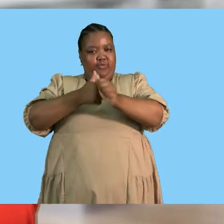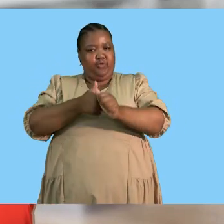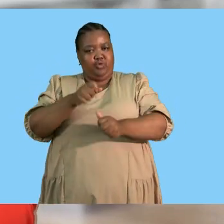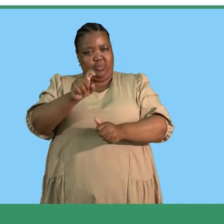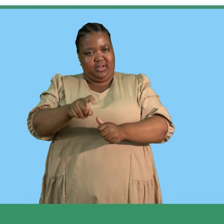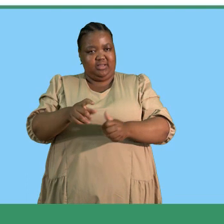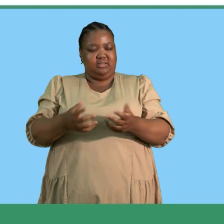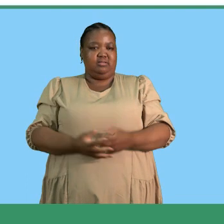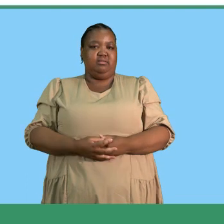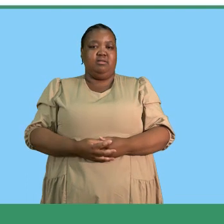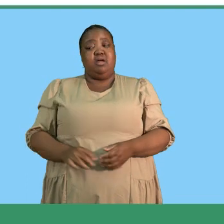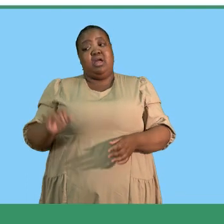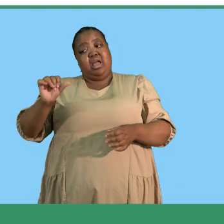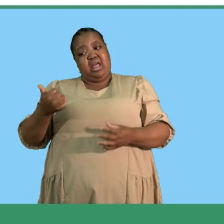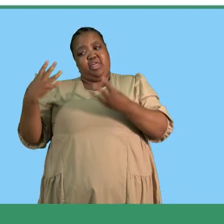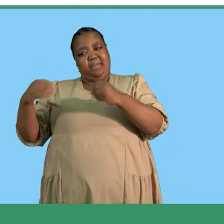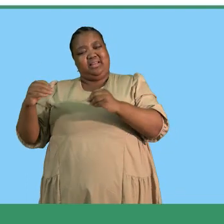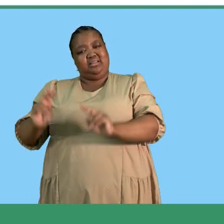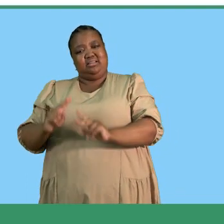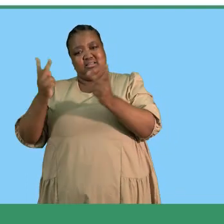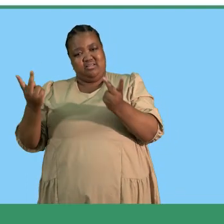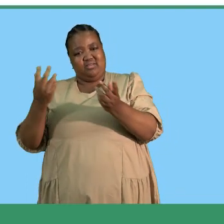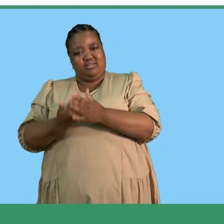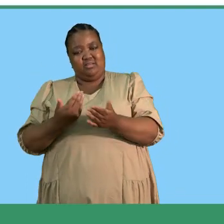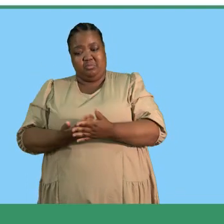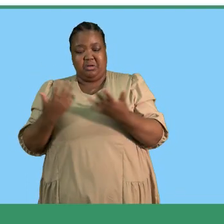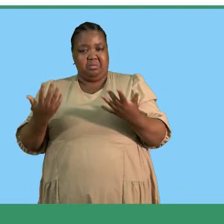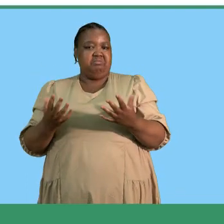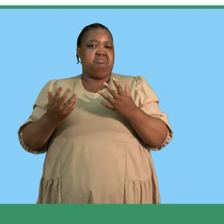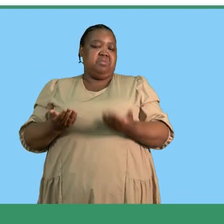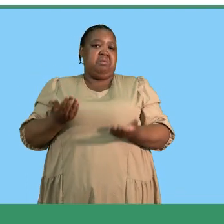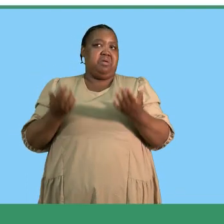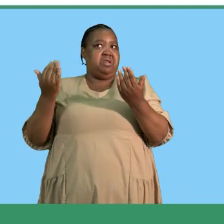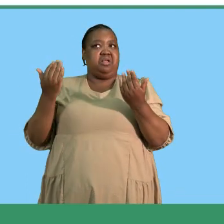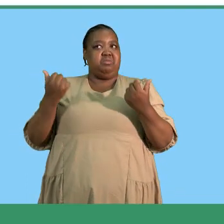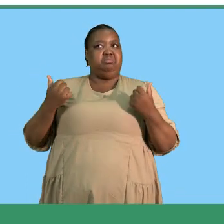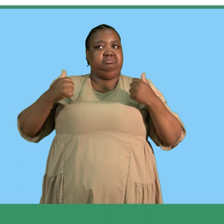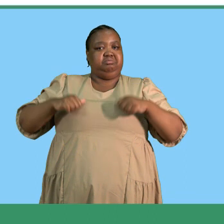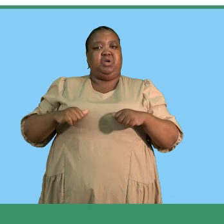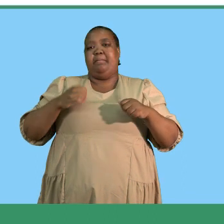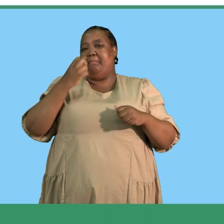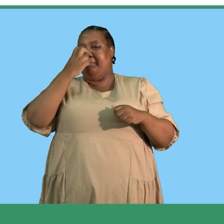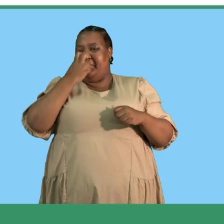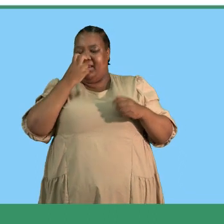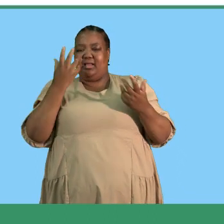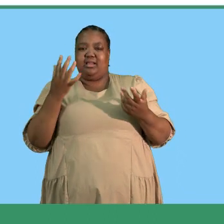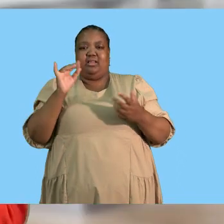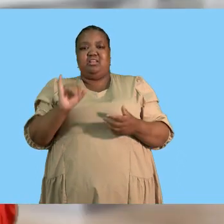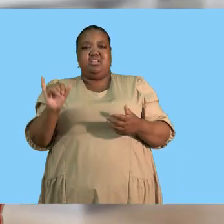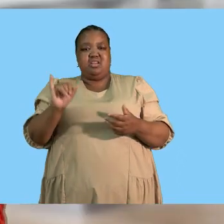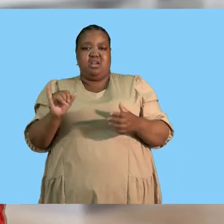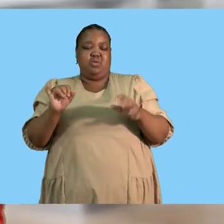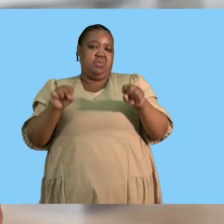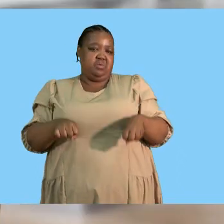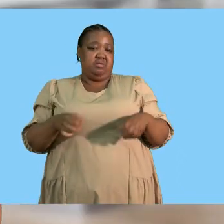white. Now, this might differ from another business which will expect me to wear black and yellow, for example.